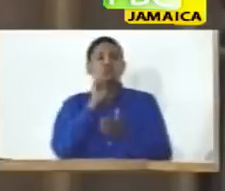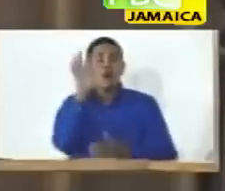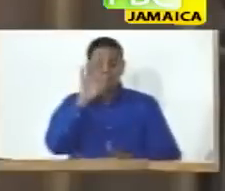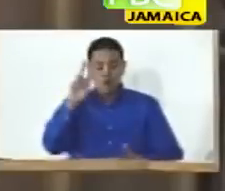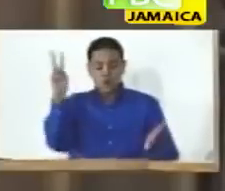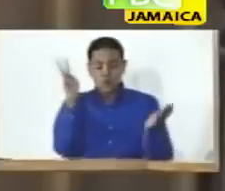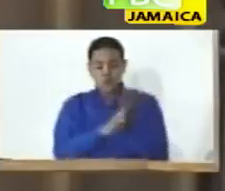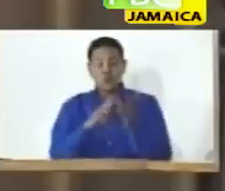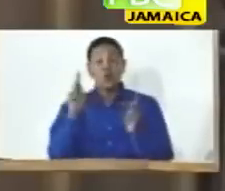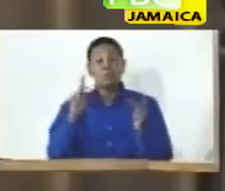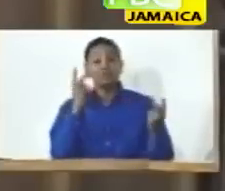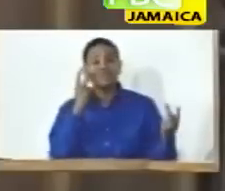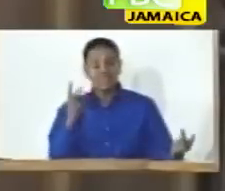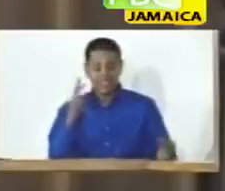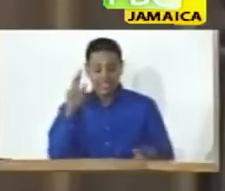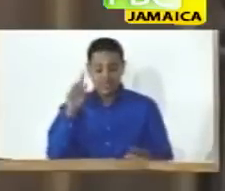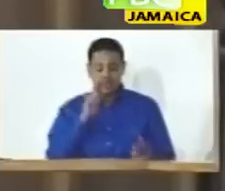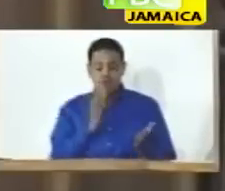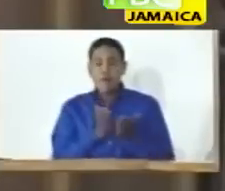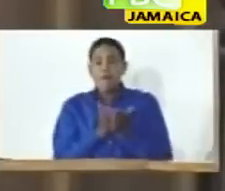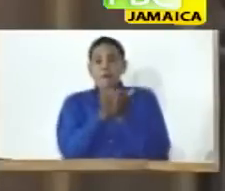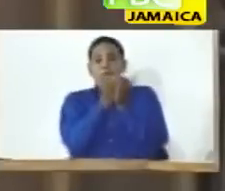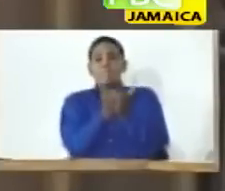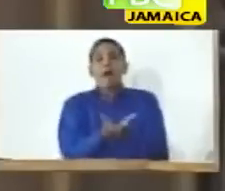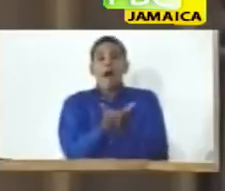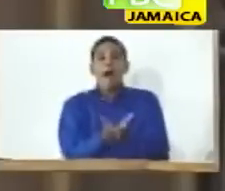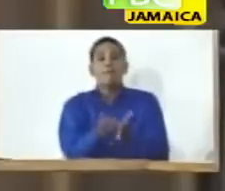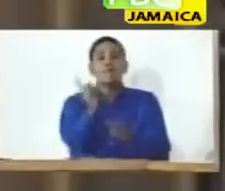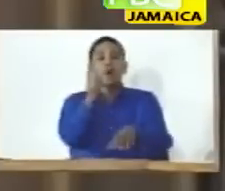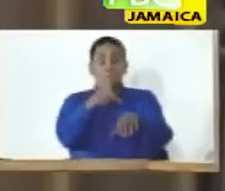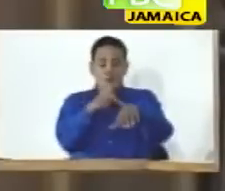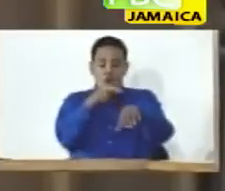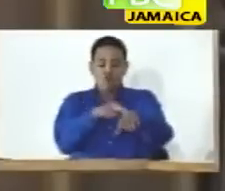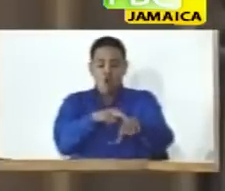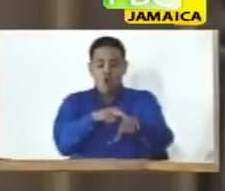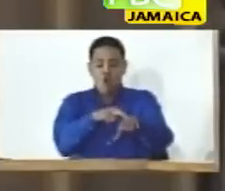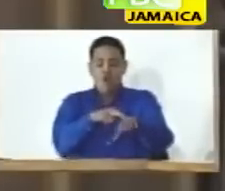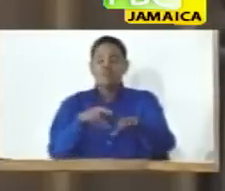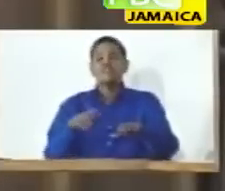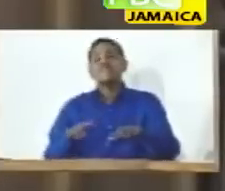2,000 visitors docked at the new Port Royal cruise ship terminal.